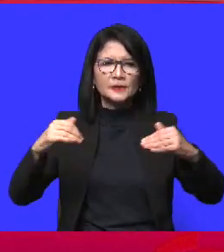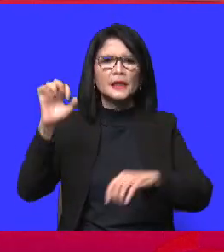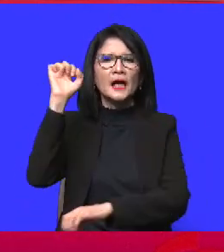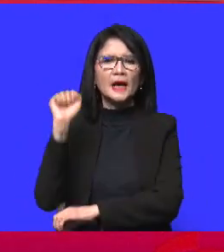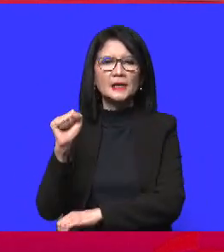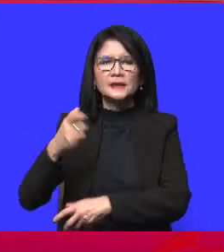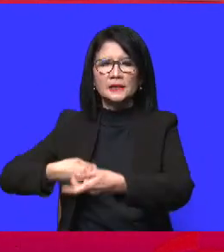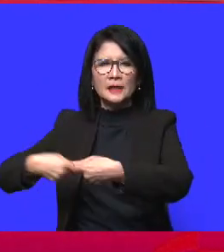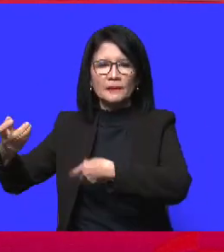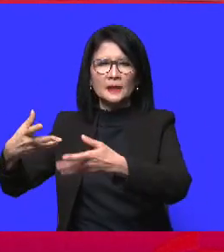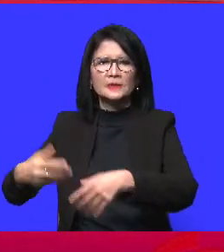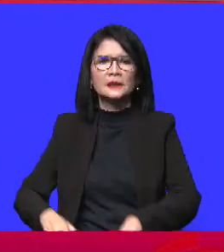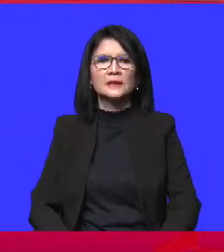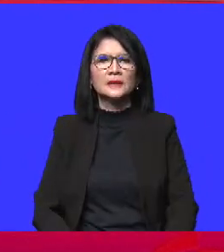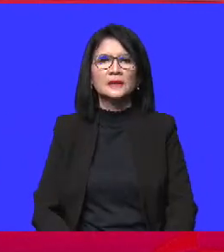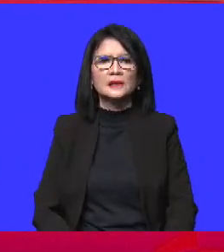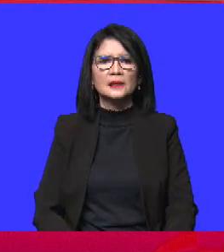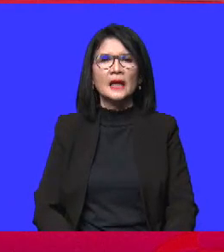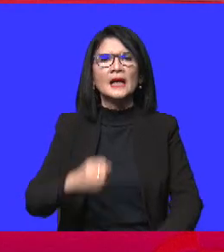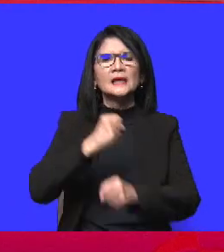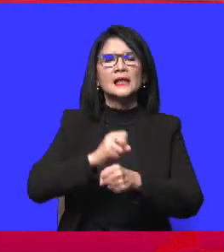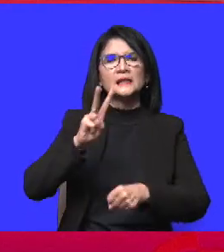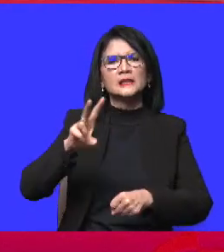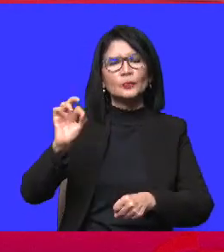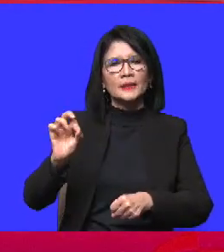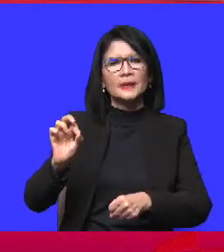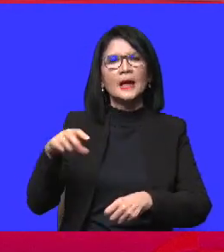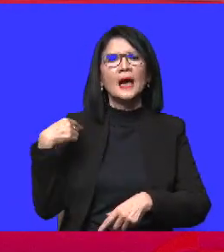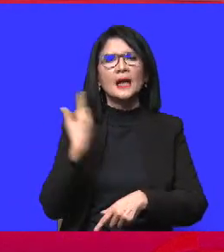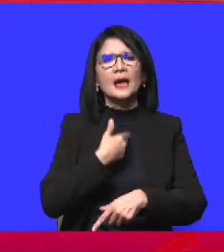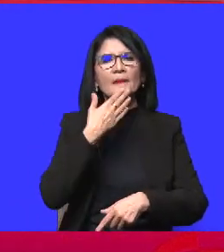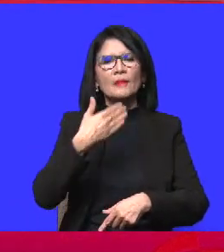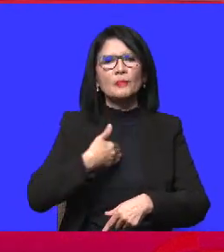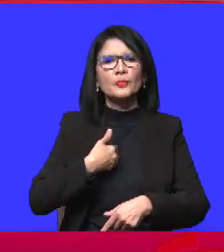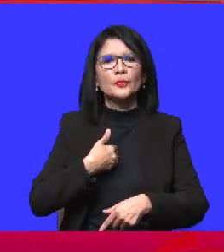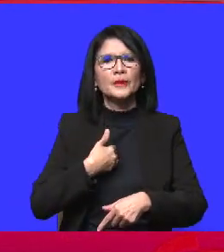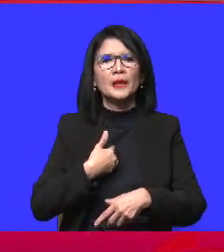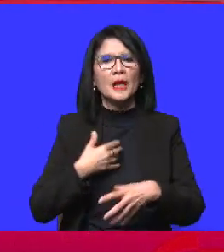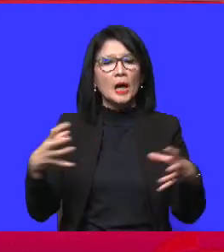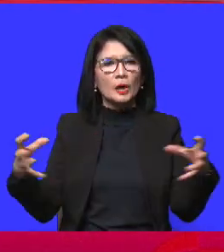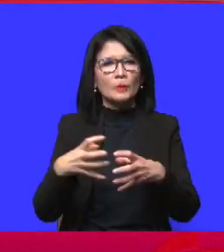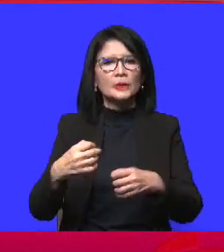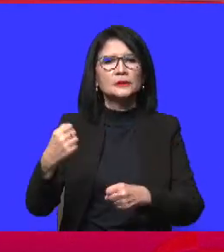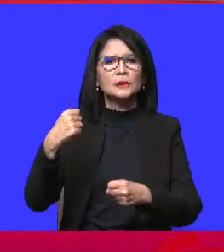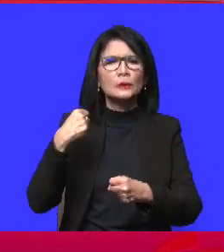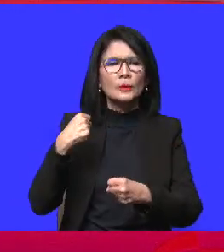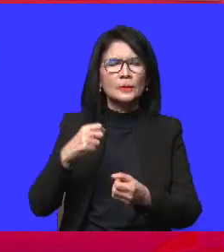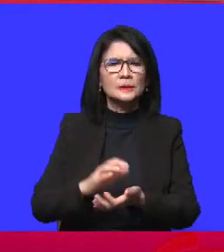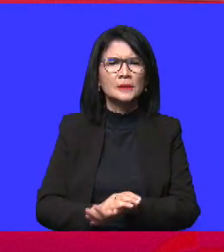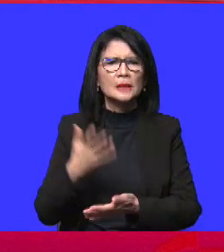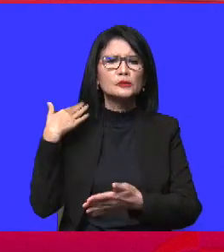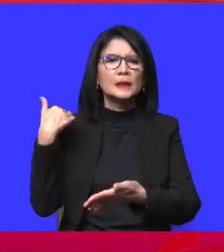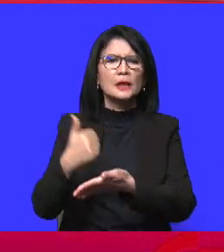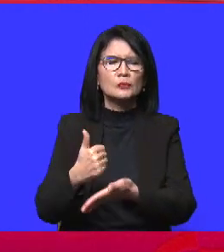markets globally. As G20, we have the collective power, but also the collective